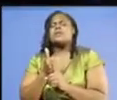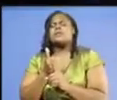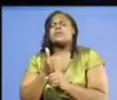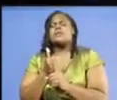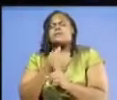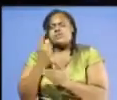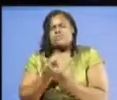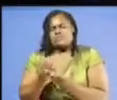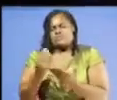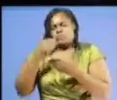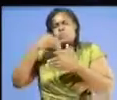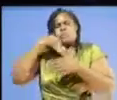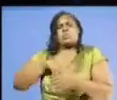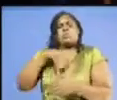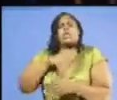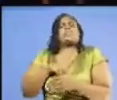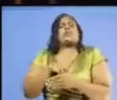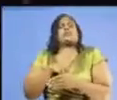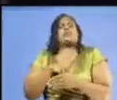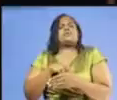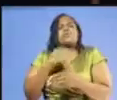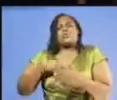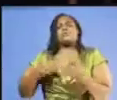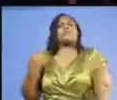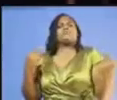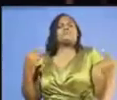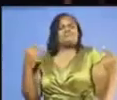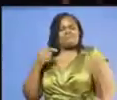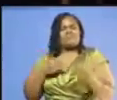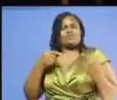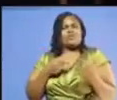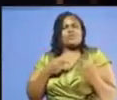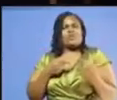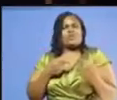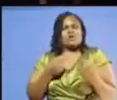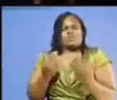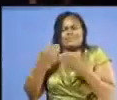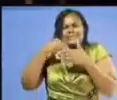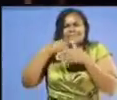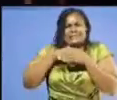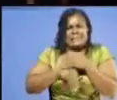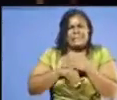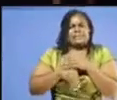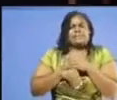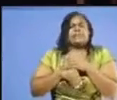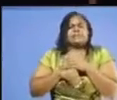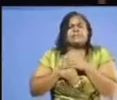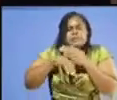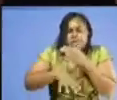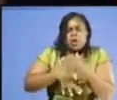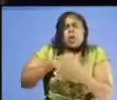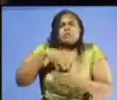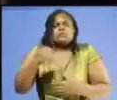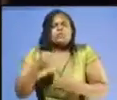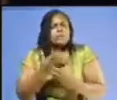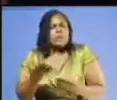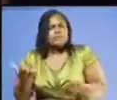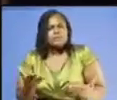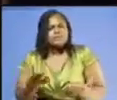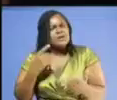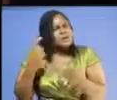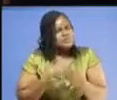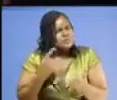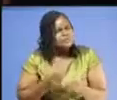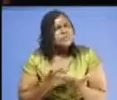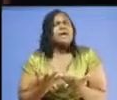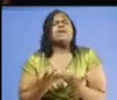sometimes it's within. We struggle with internal stuff and external stuff. I know that it would